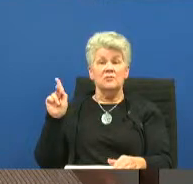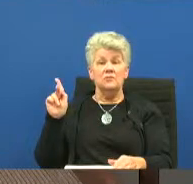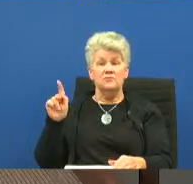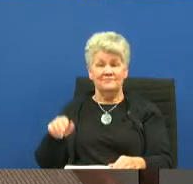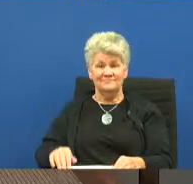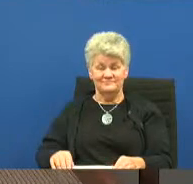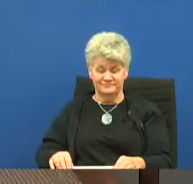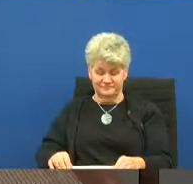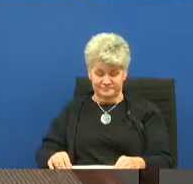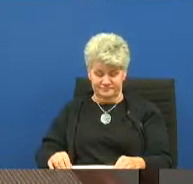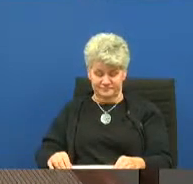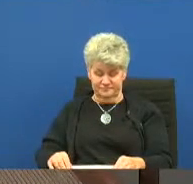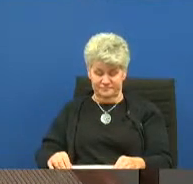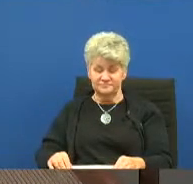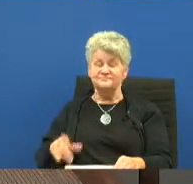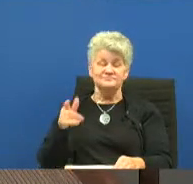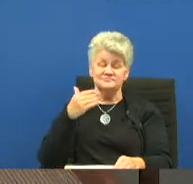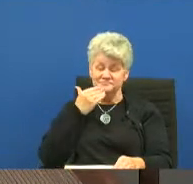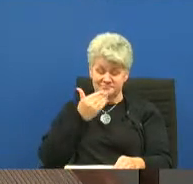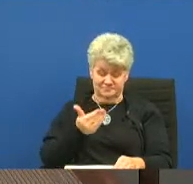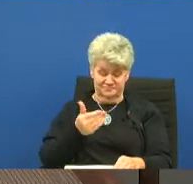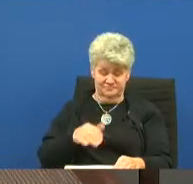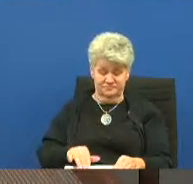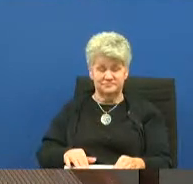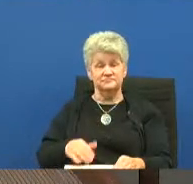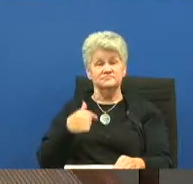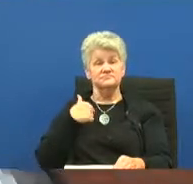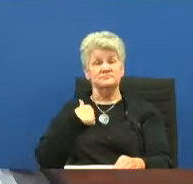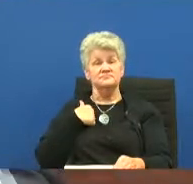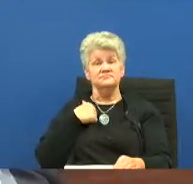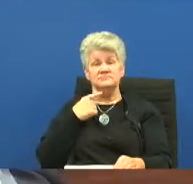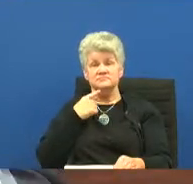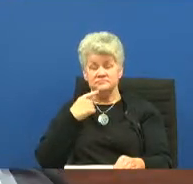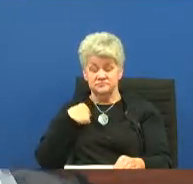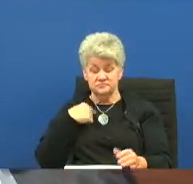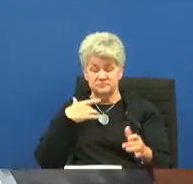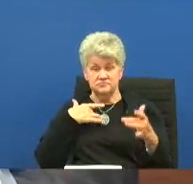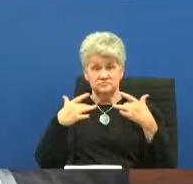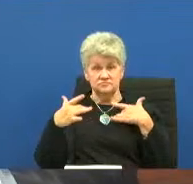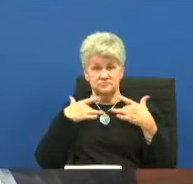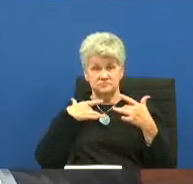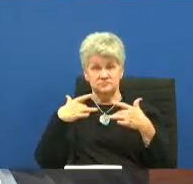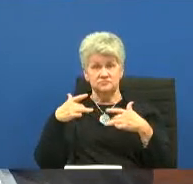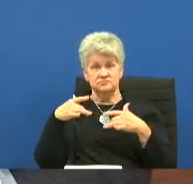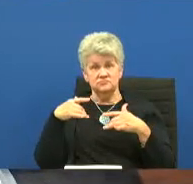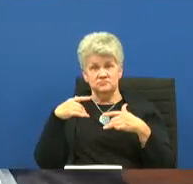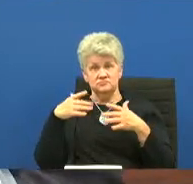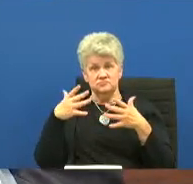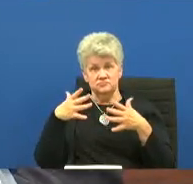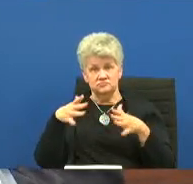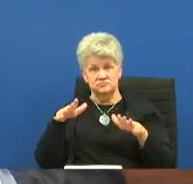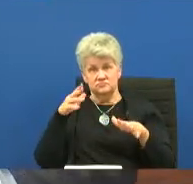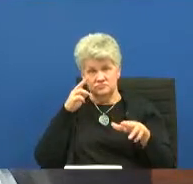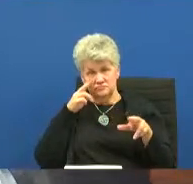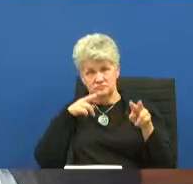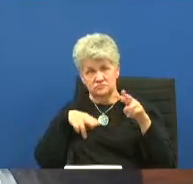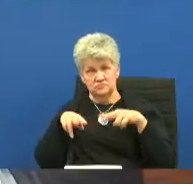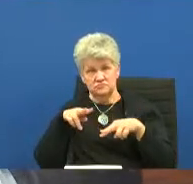Thank you. So yeah, I just have to say I do have some concerns about it. I know we've looked at several of these